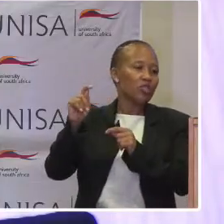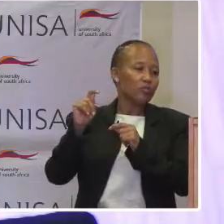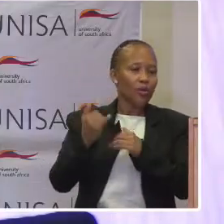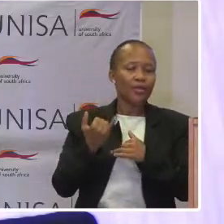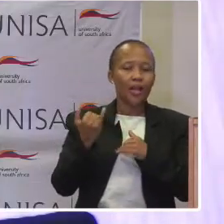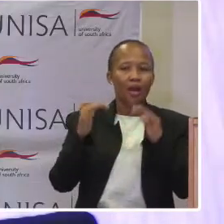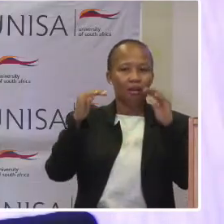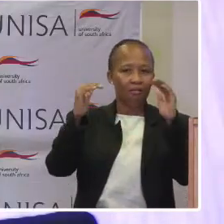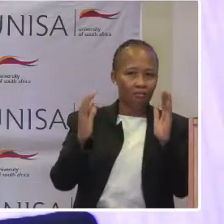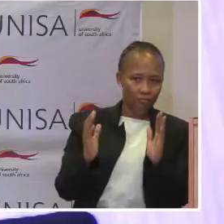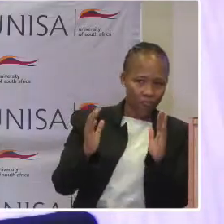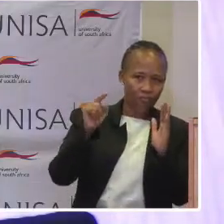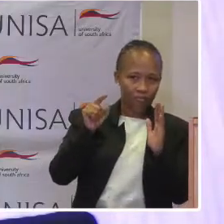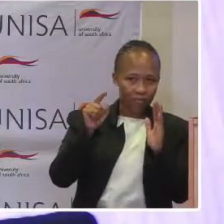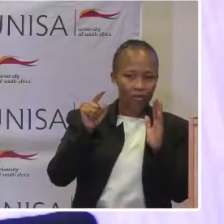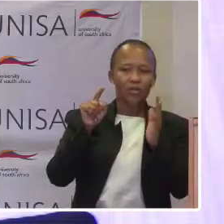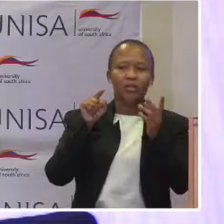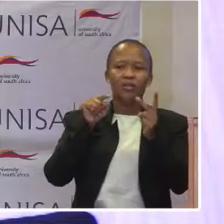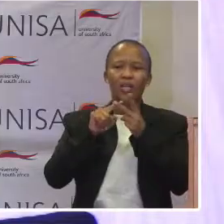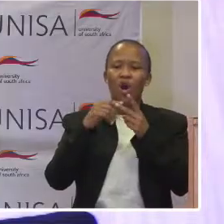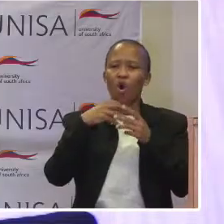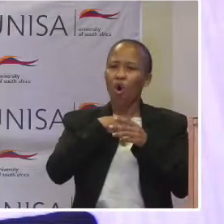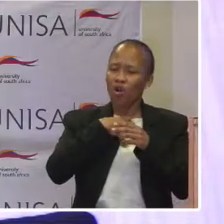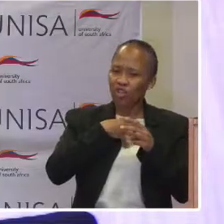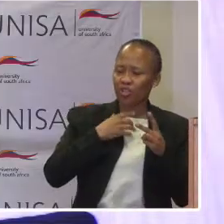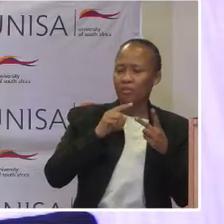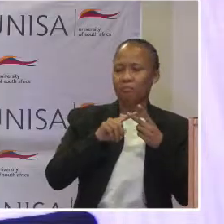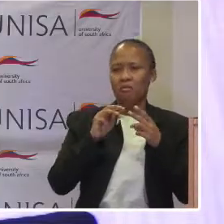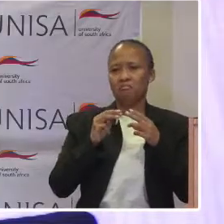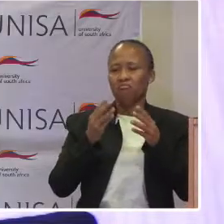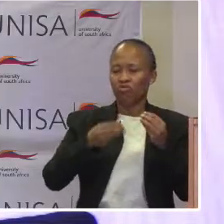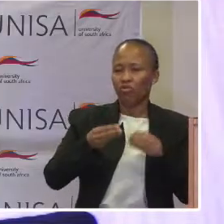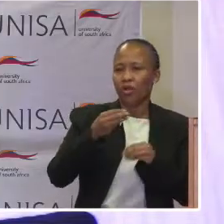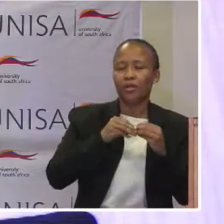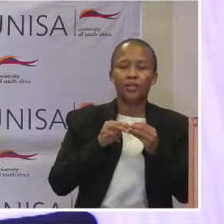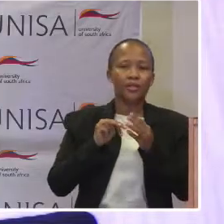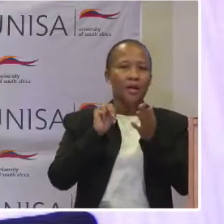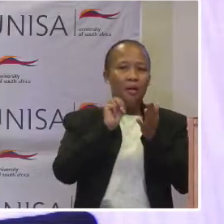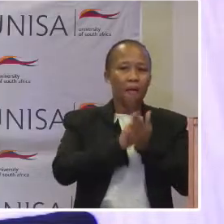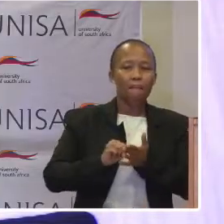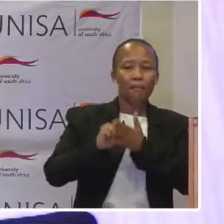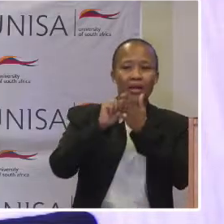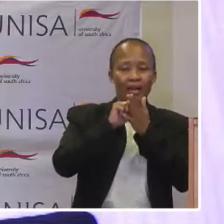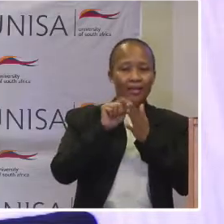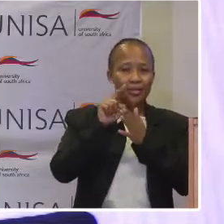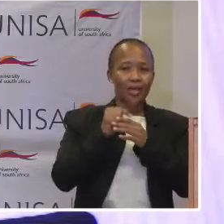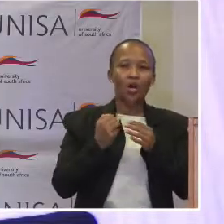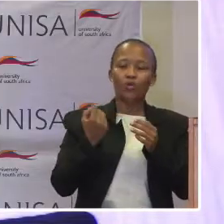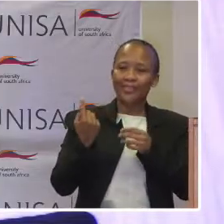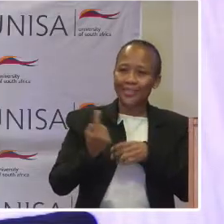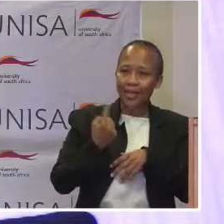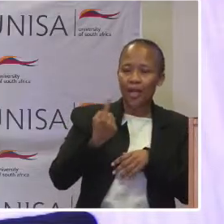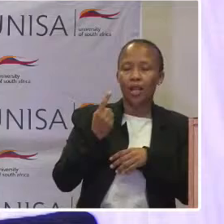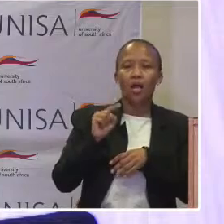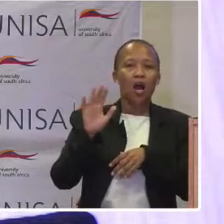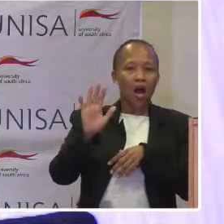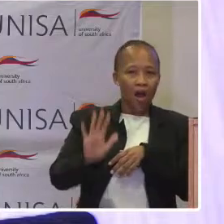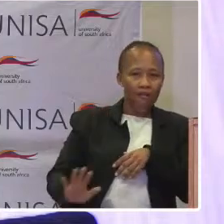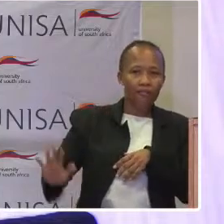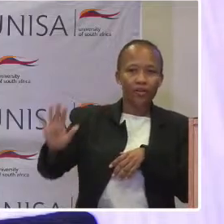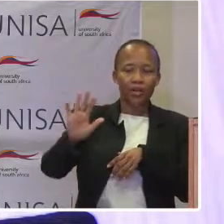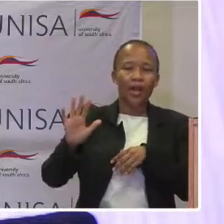rights, ownership, trade, and market accessibility, and single African sky concept